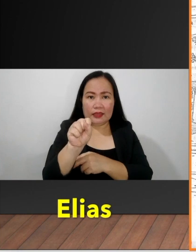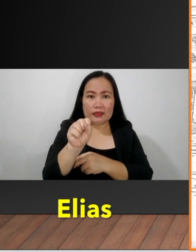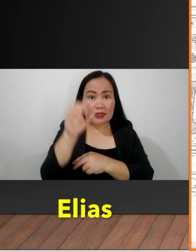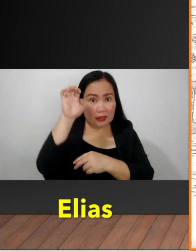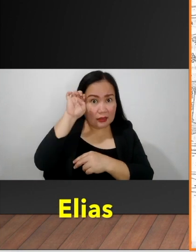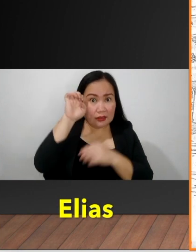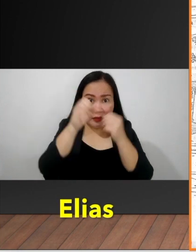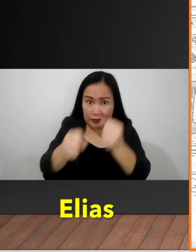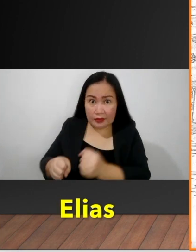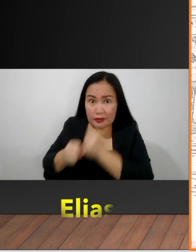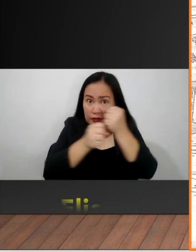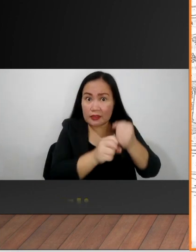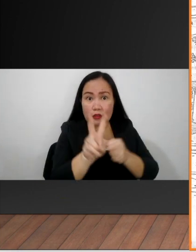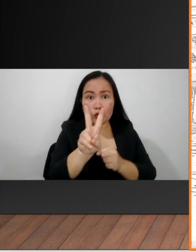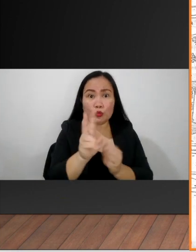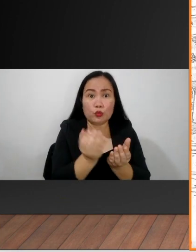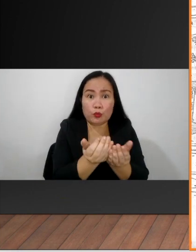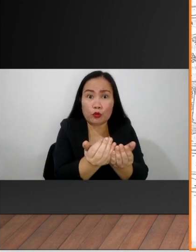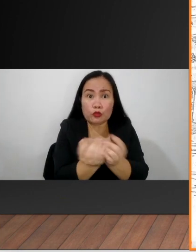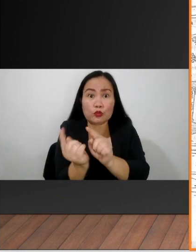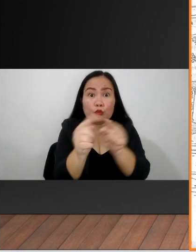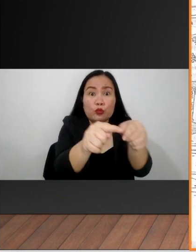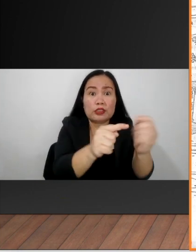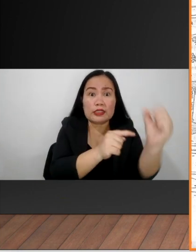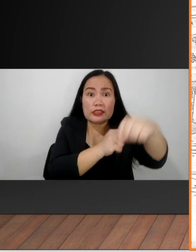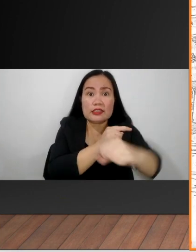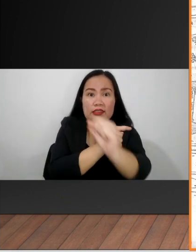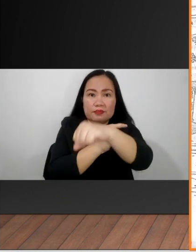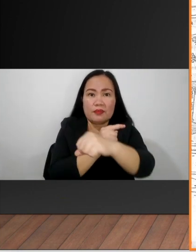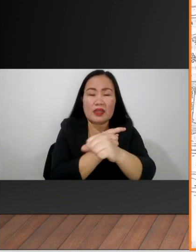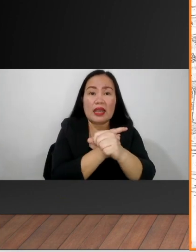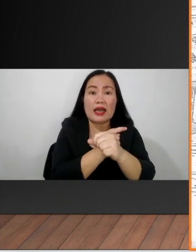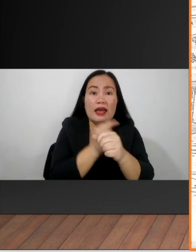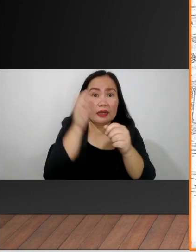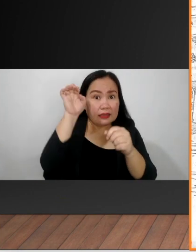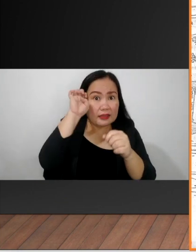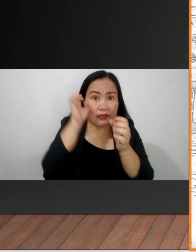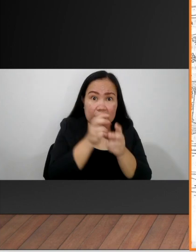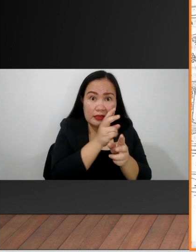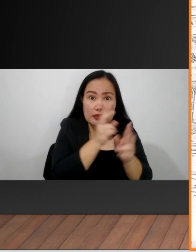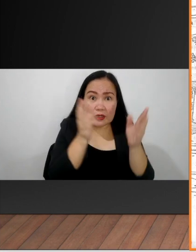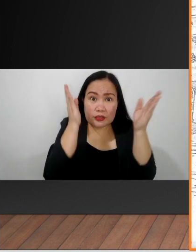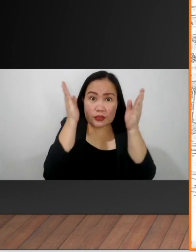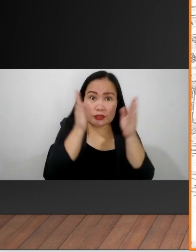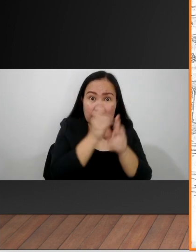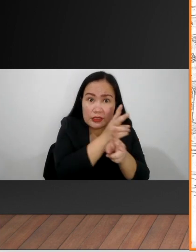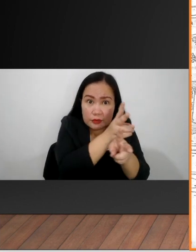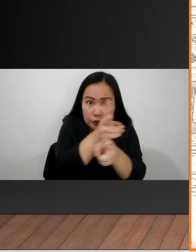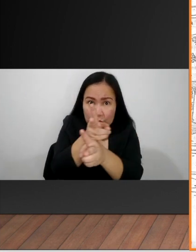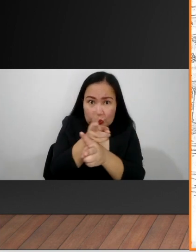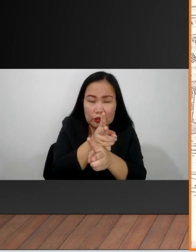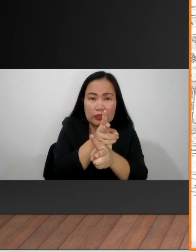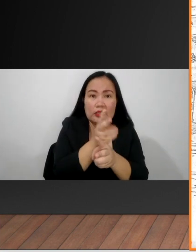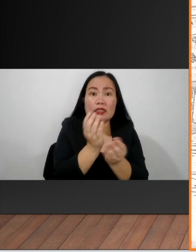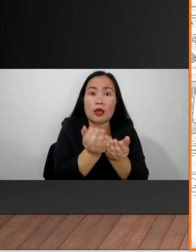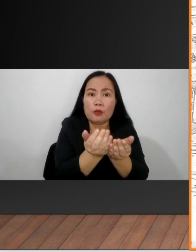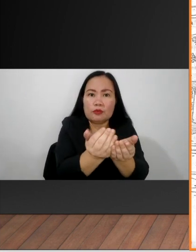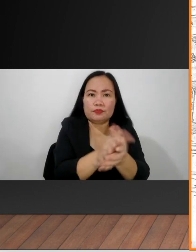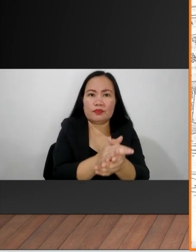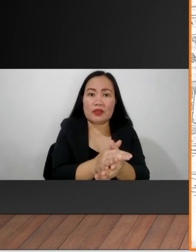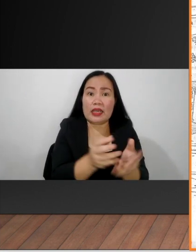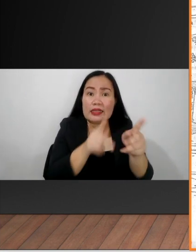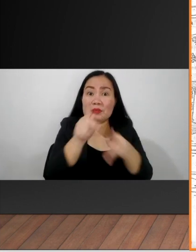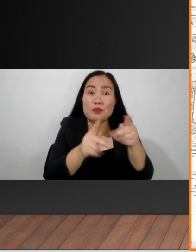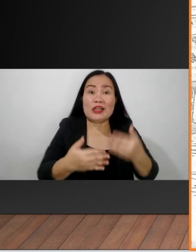paddles the two boats into the sea. He also served as the pilot of the boats. They happily gazed at